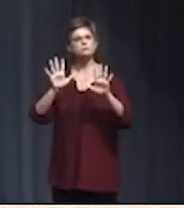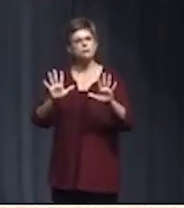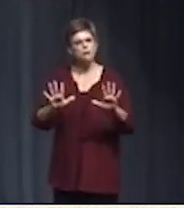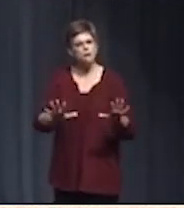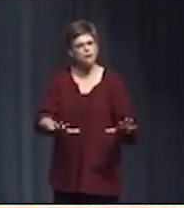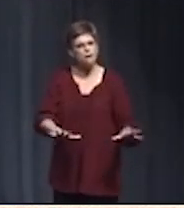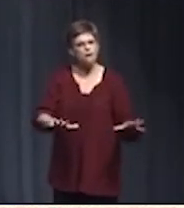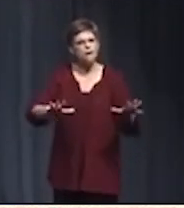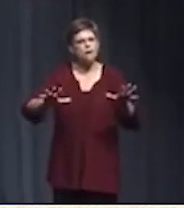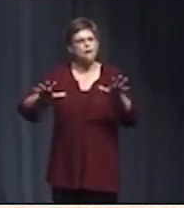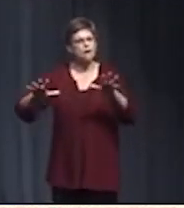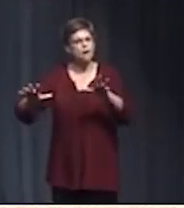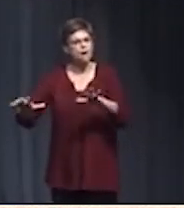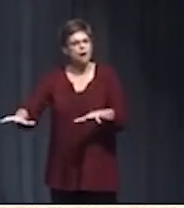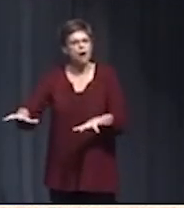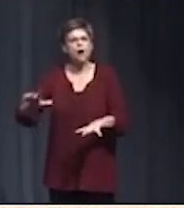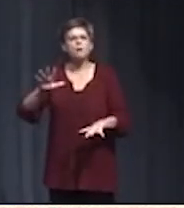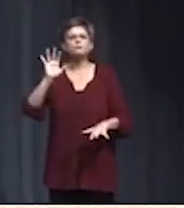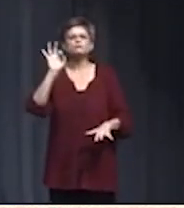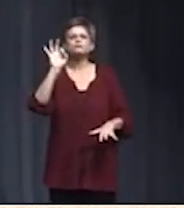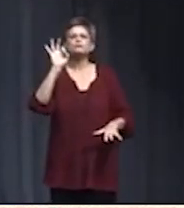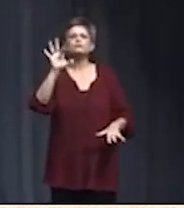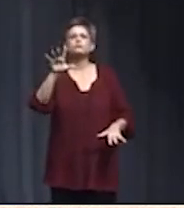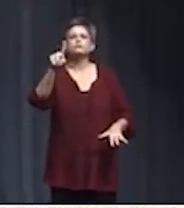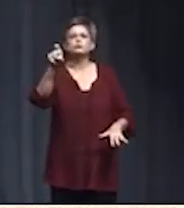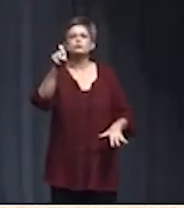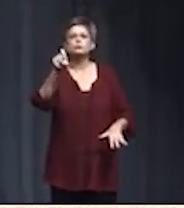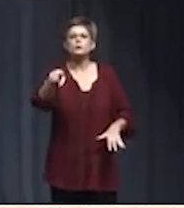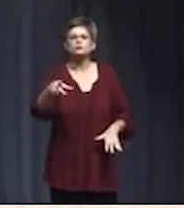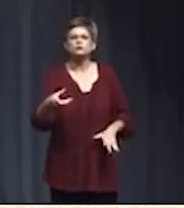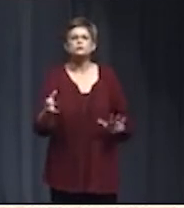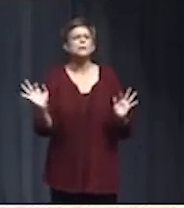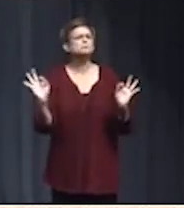just a question, sometimes very innocuous.